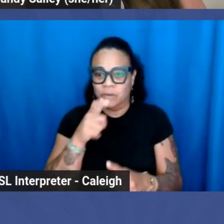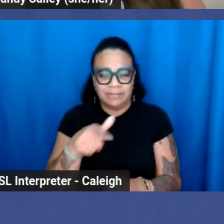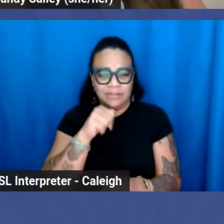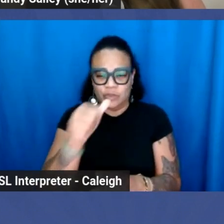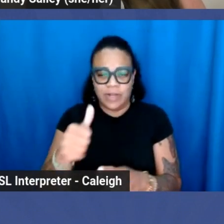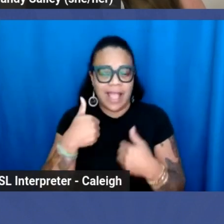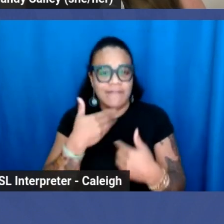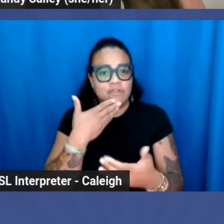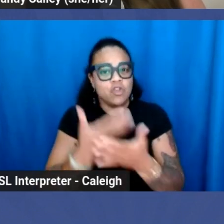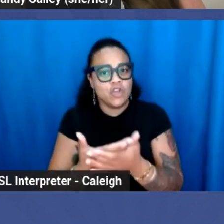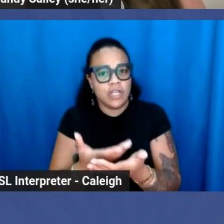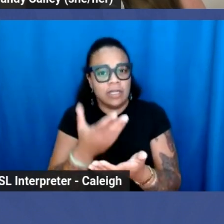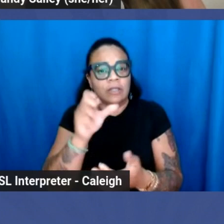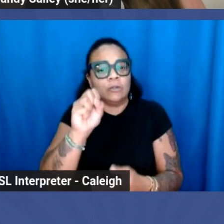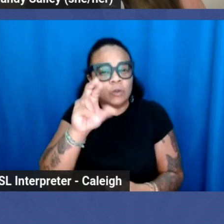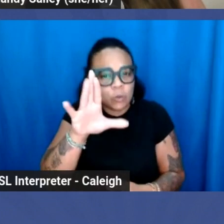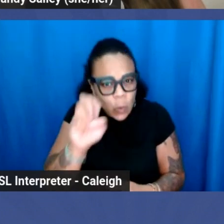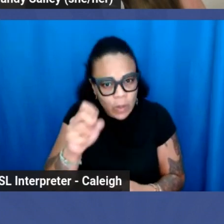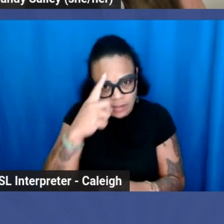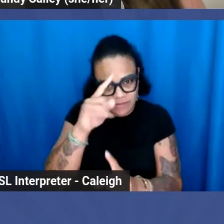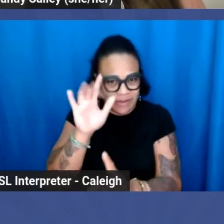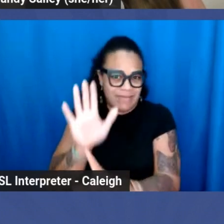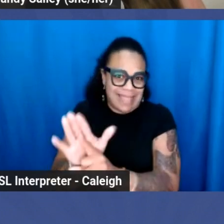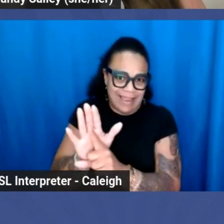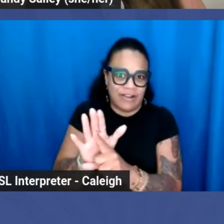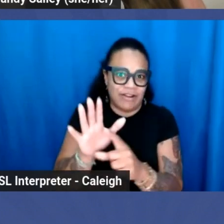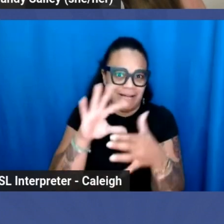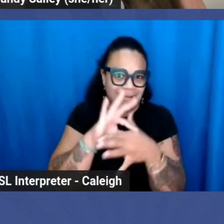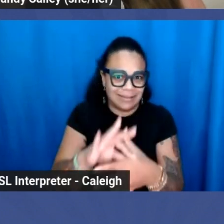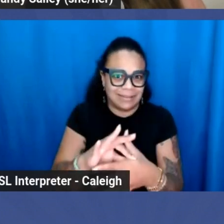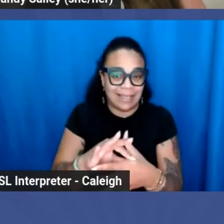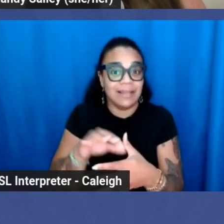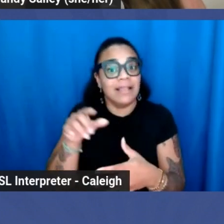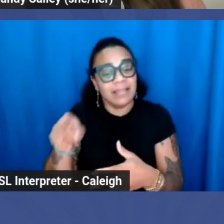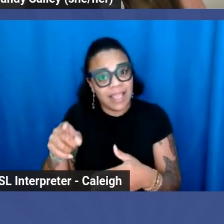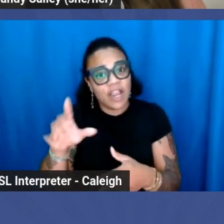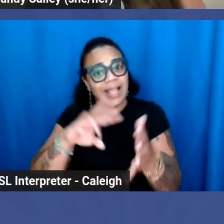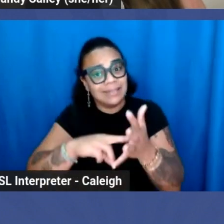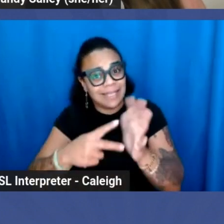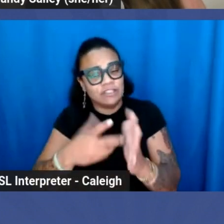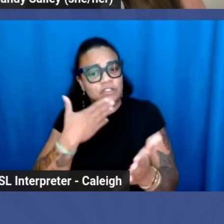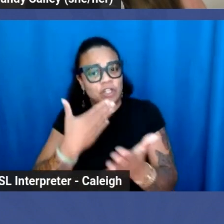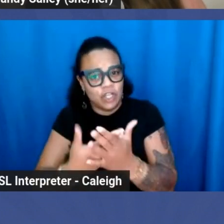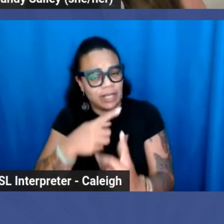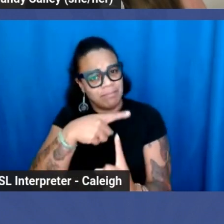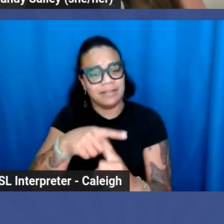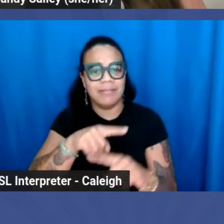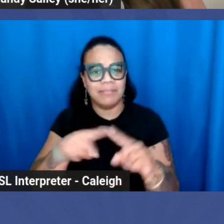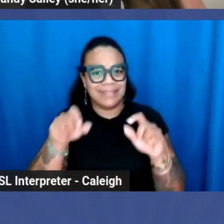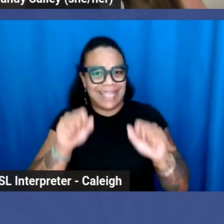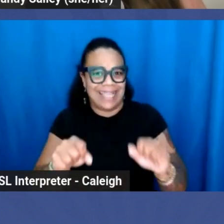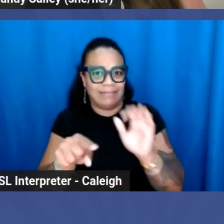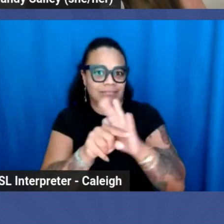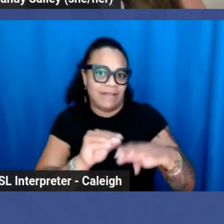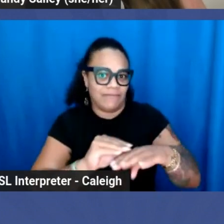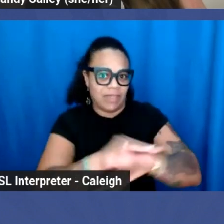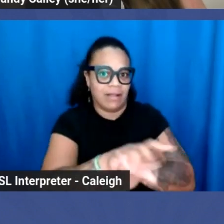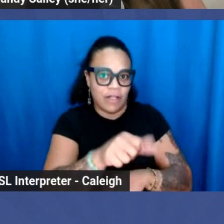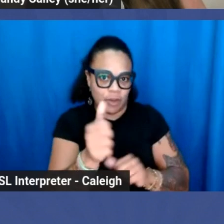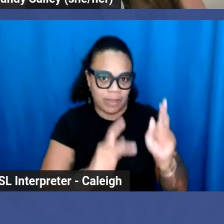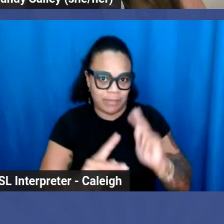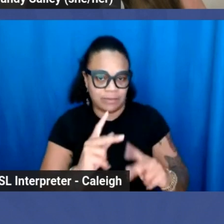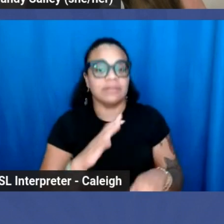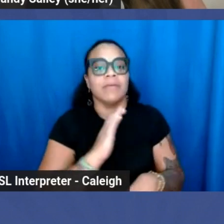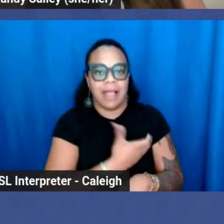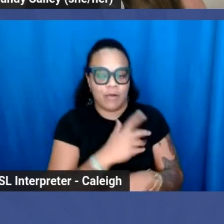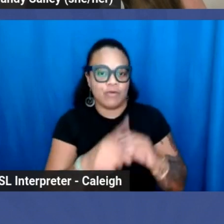is that when they mean good, they could affect other people, no? So of course it's also our roles to connect with the